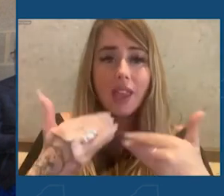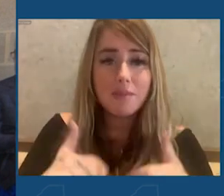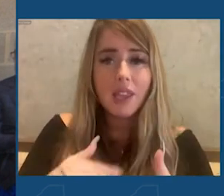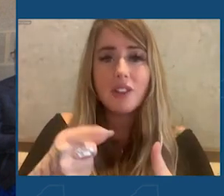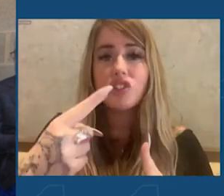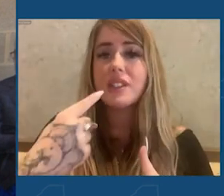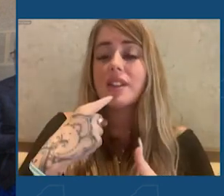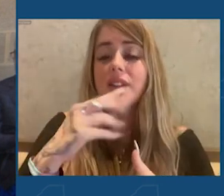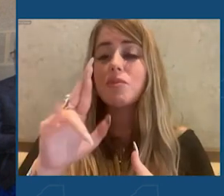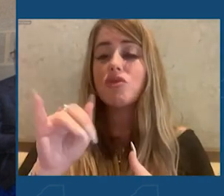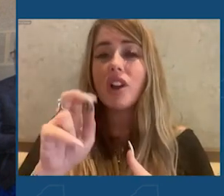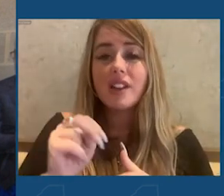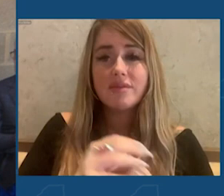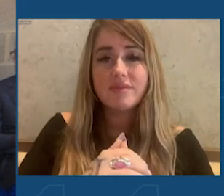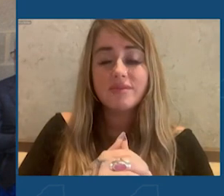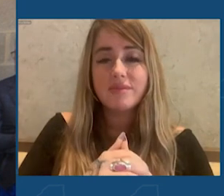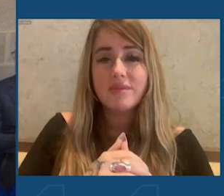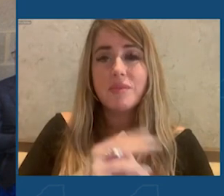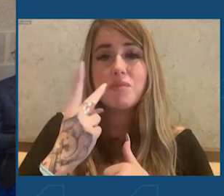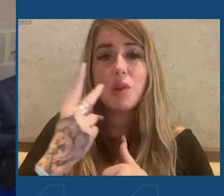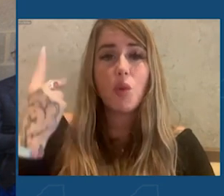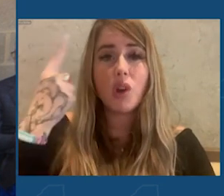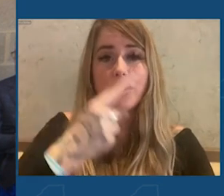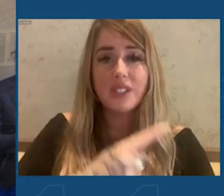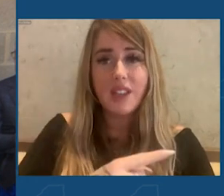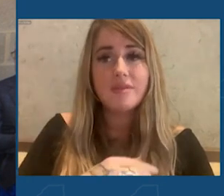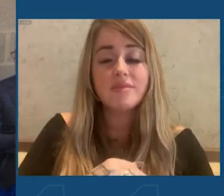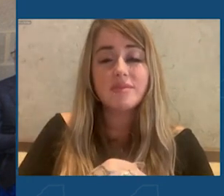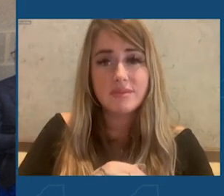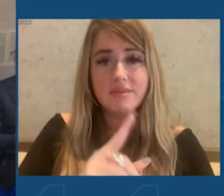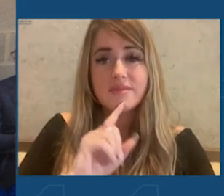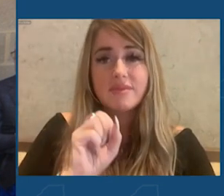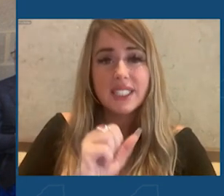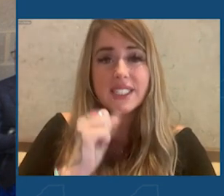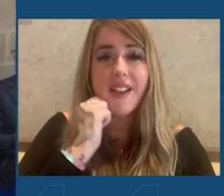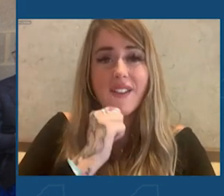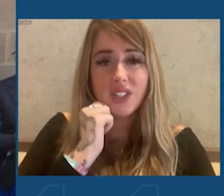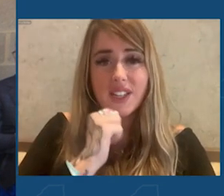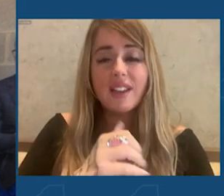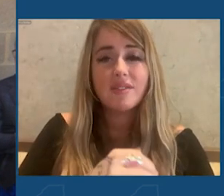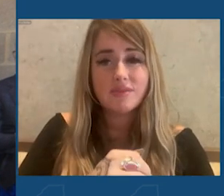Brian, Memorial Day is every day in our home.